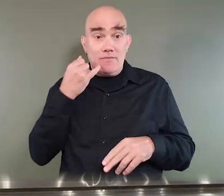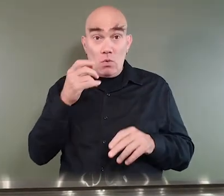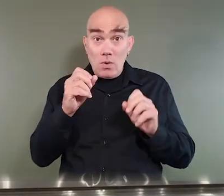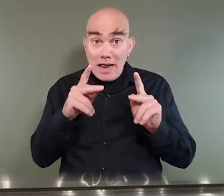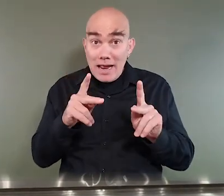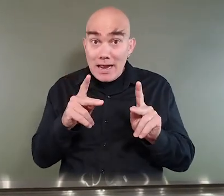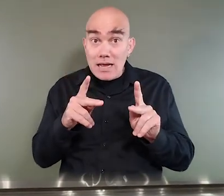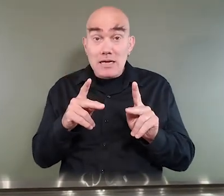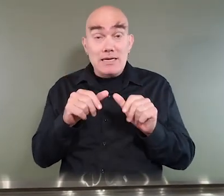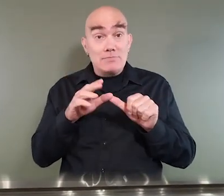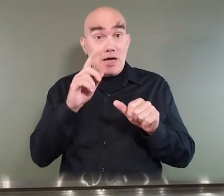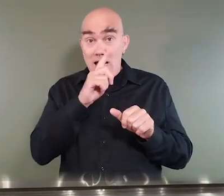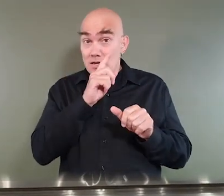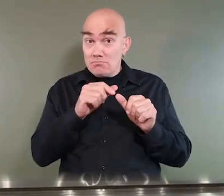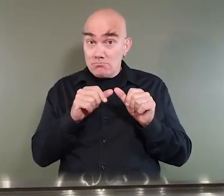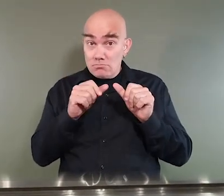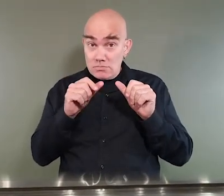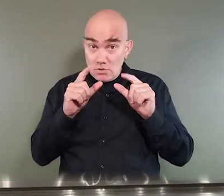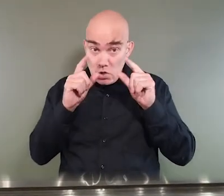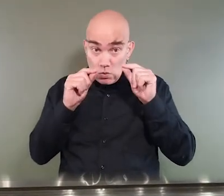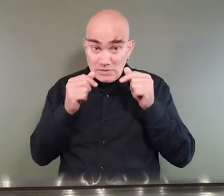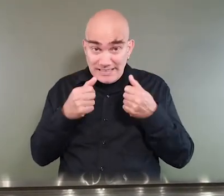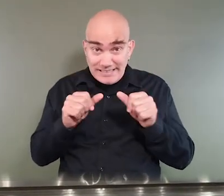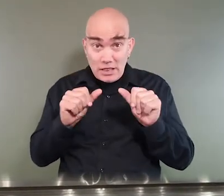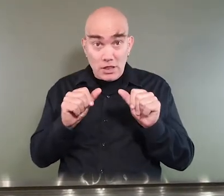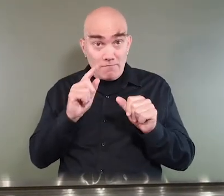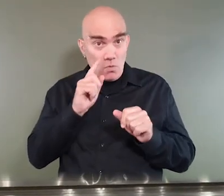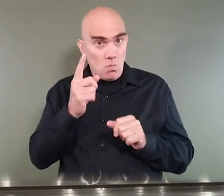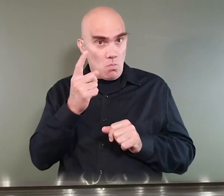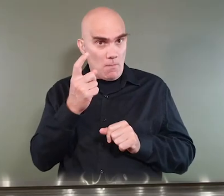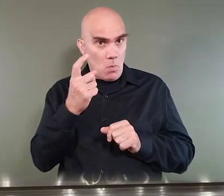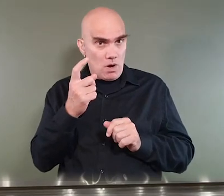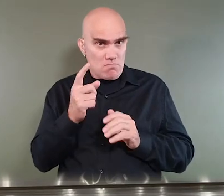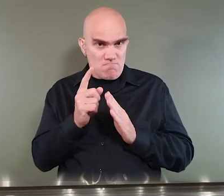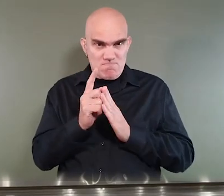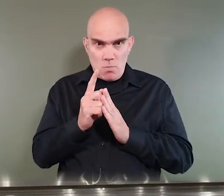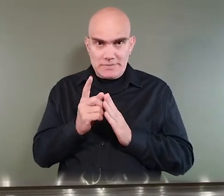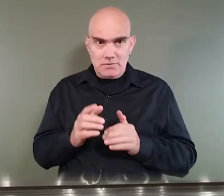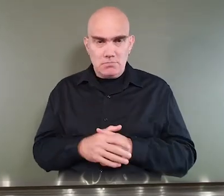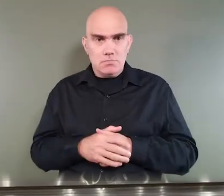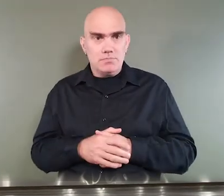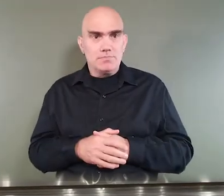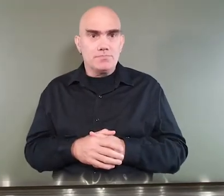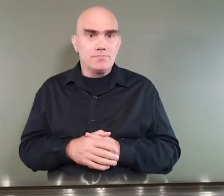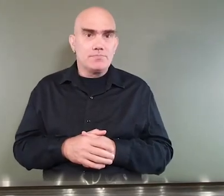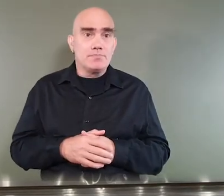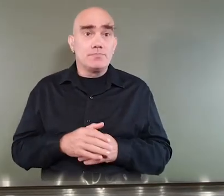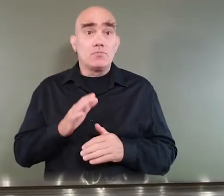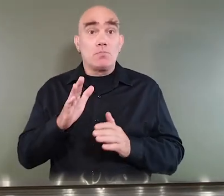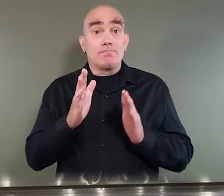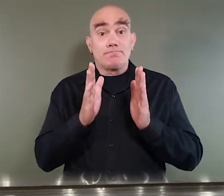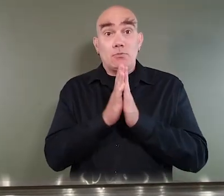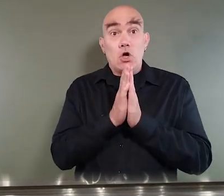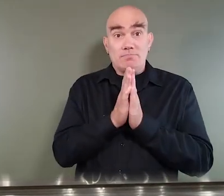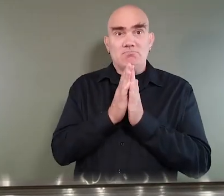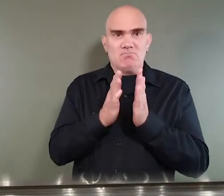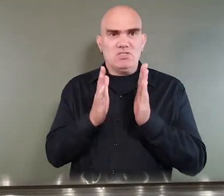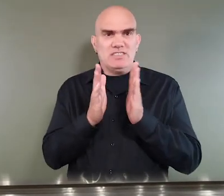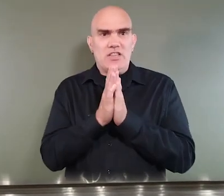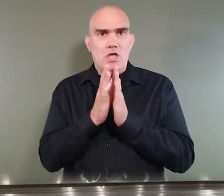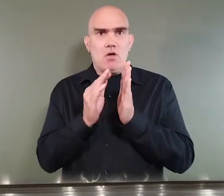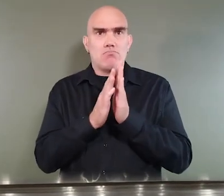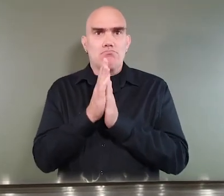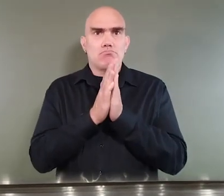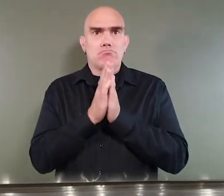And if you're okay keeping your eyes closed for one more moment, take your palms together and rub them. Create a little bit of heat for